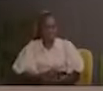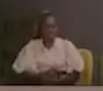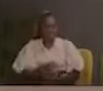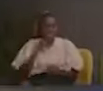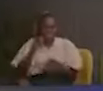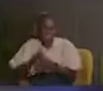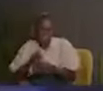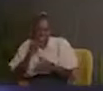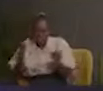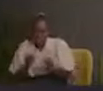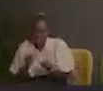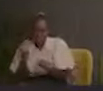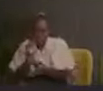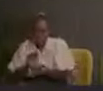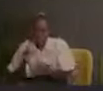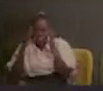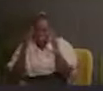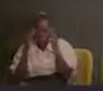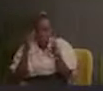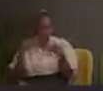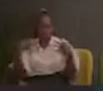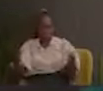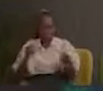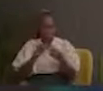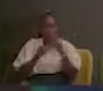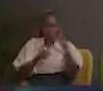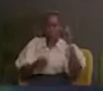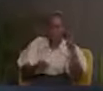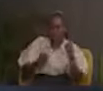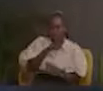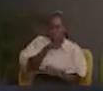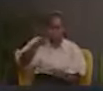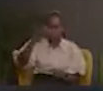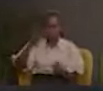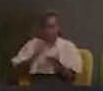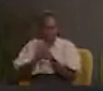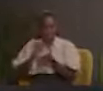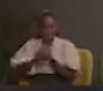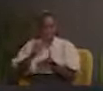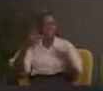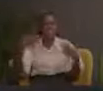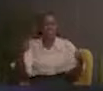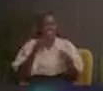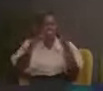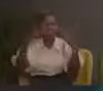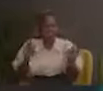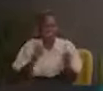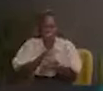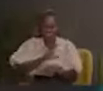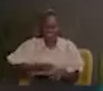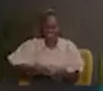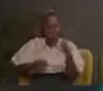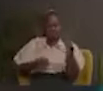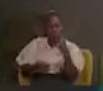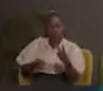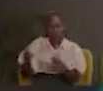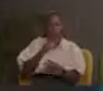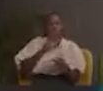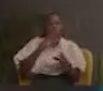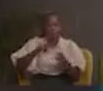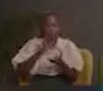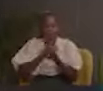in the experience of healing, number one, you must believe that your healing is finished in Christ. But number two, you must believe that to walk